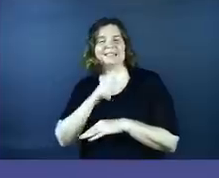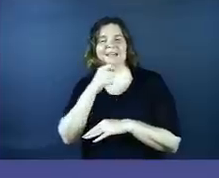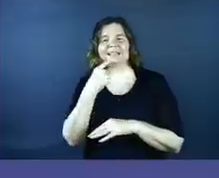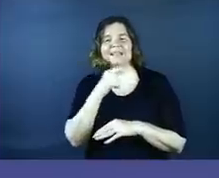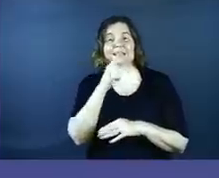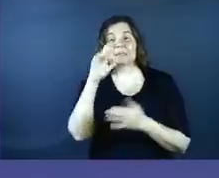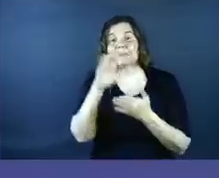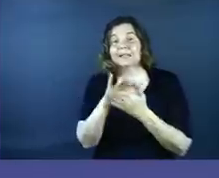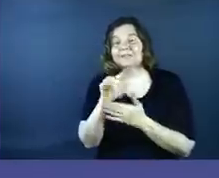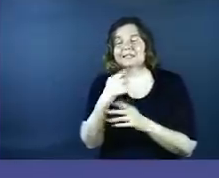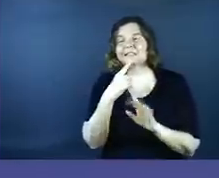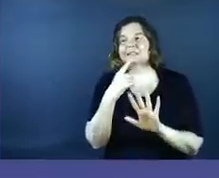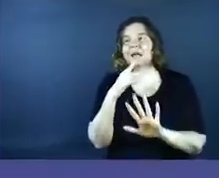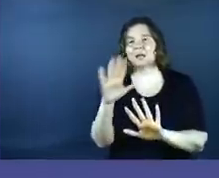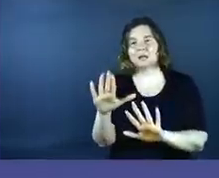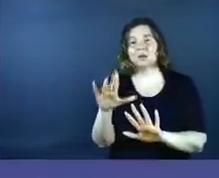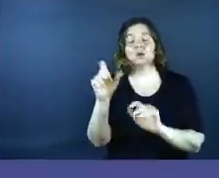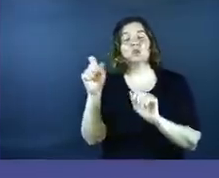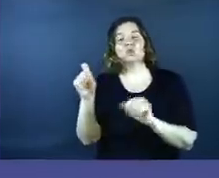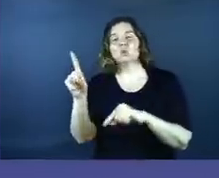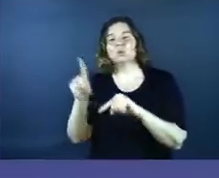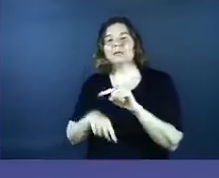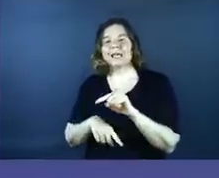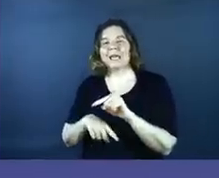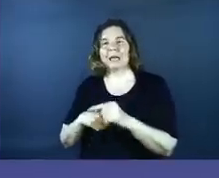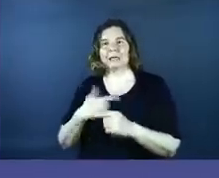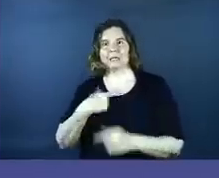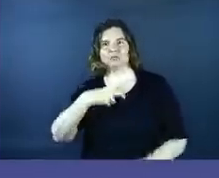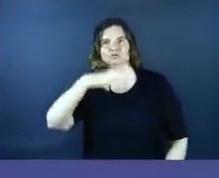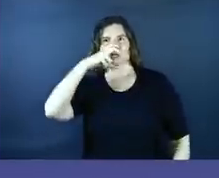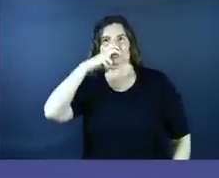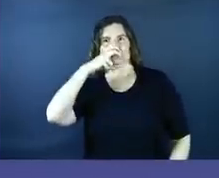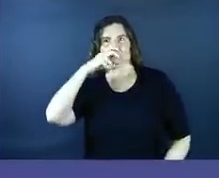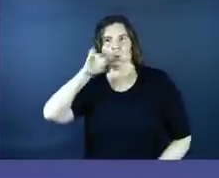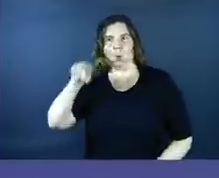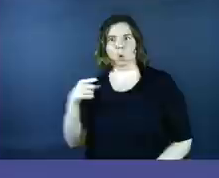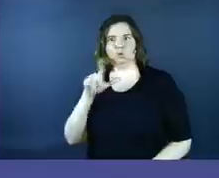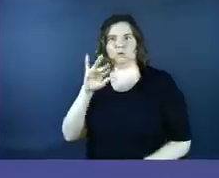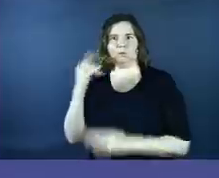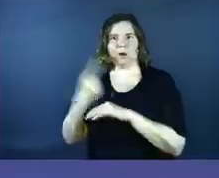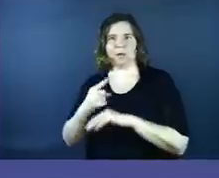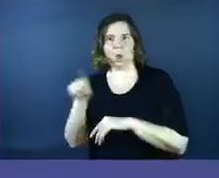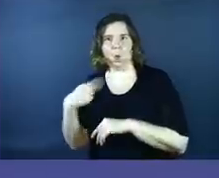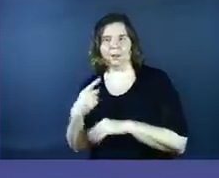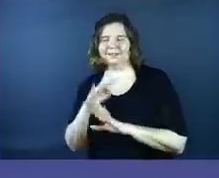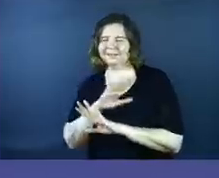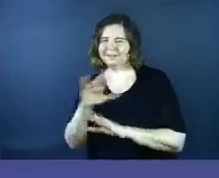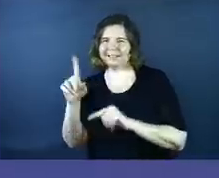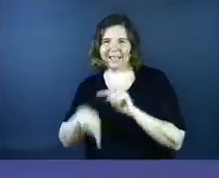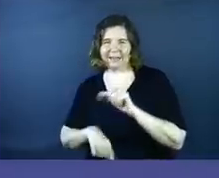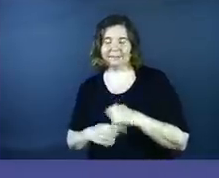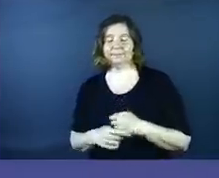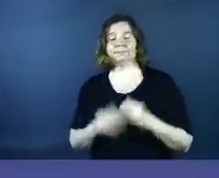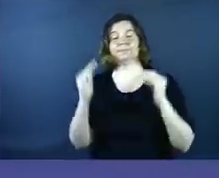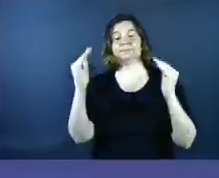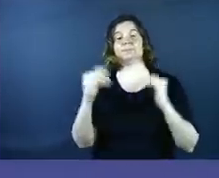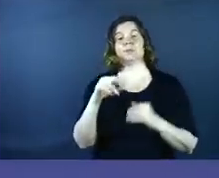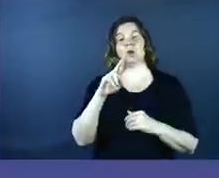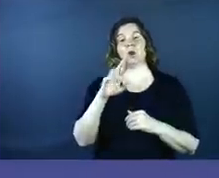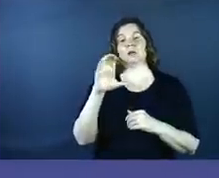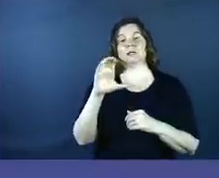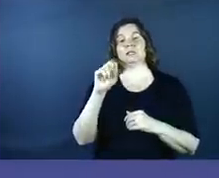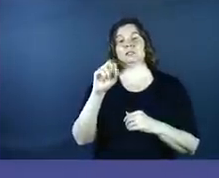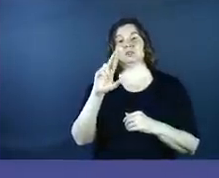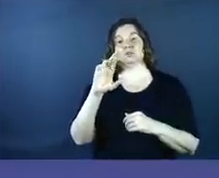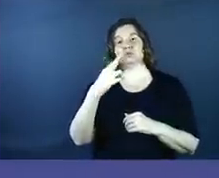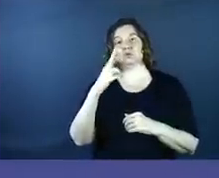he doesn't believe it. He's just saying you can't get militant about it. R.C. Sproul says it this way. He says, although the